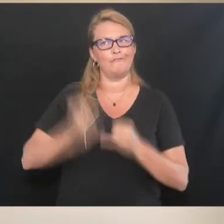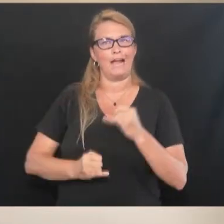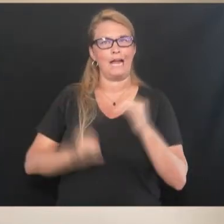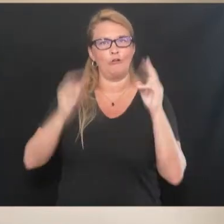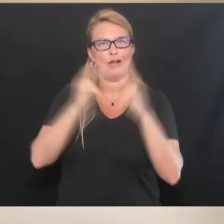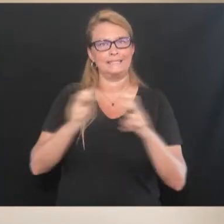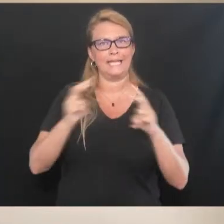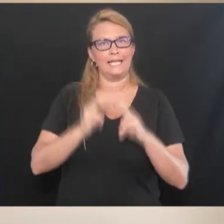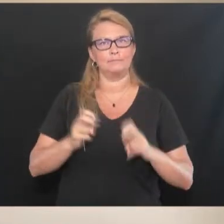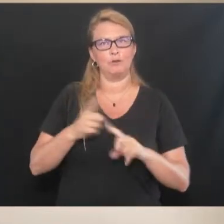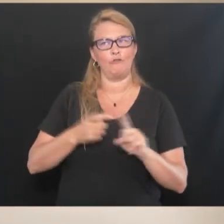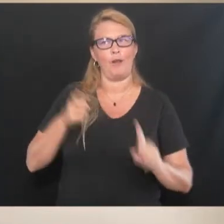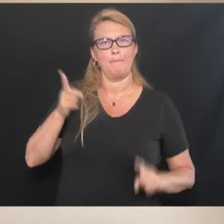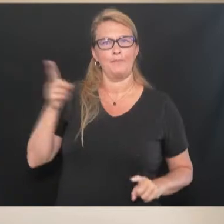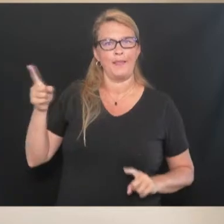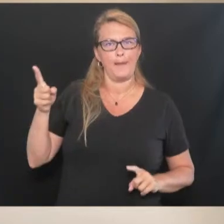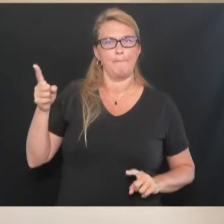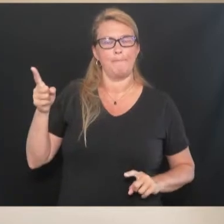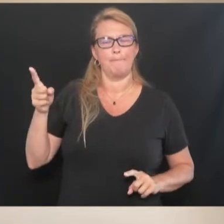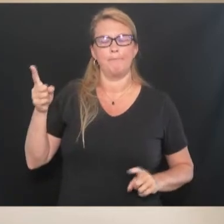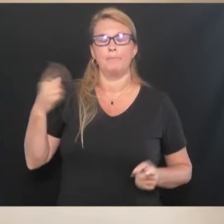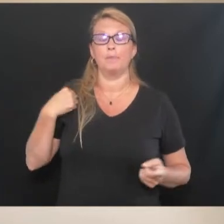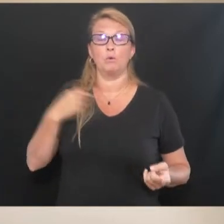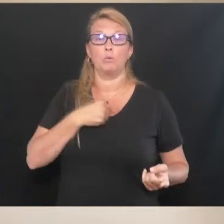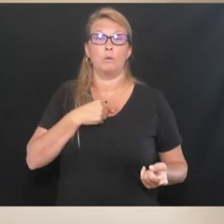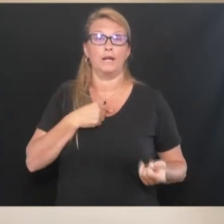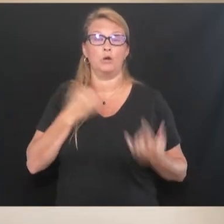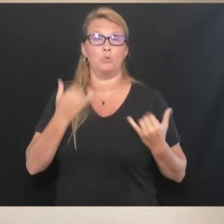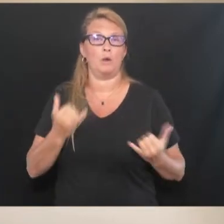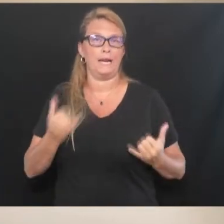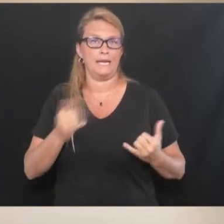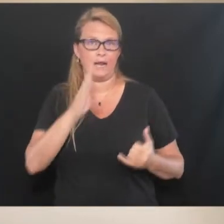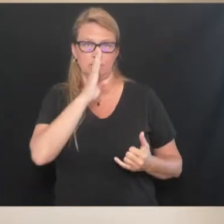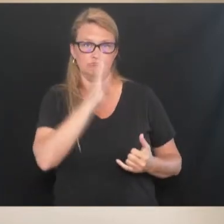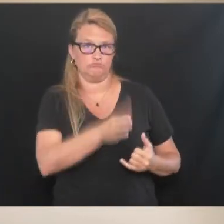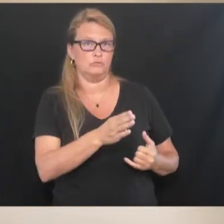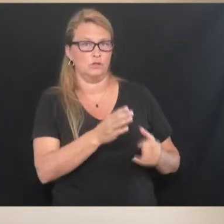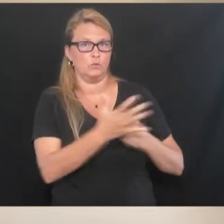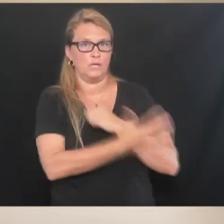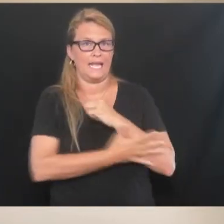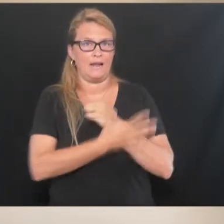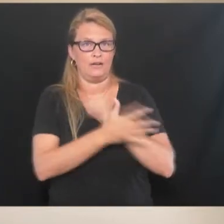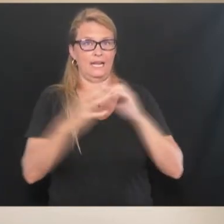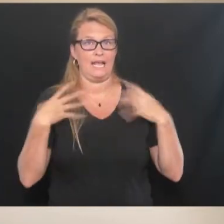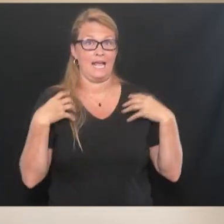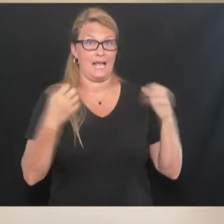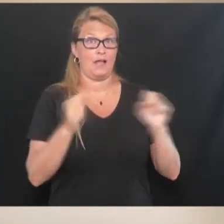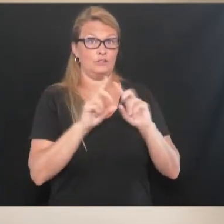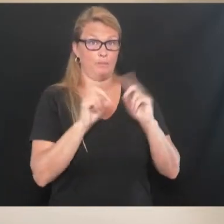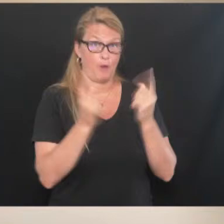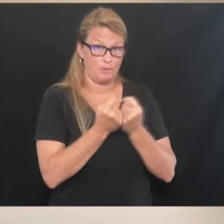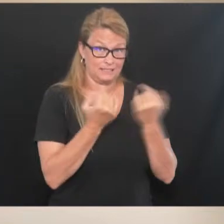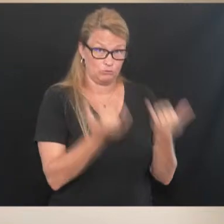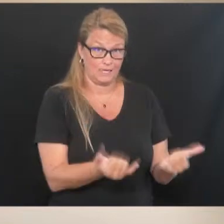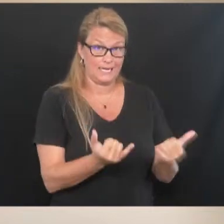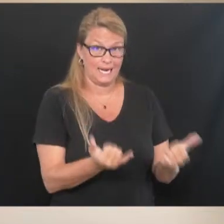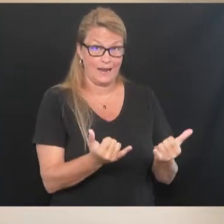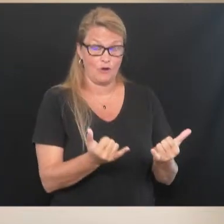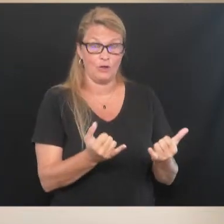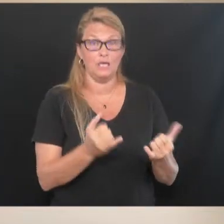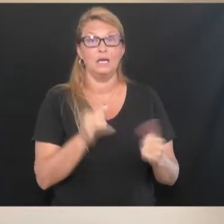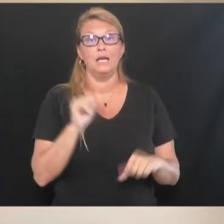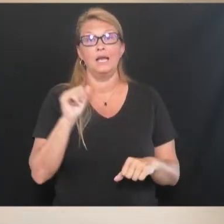comes out. But what we'll do is we're currently working directly with county level health departments. We're putting